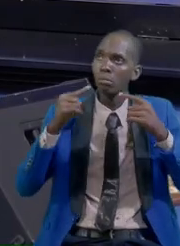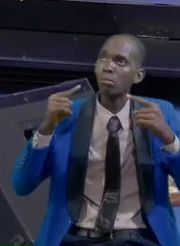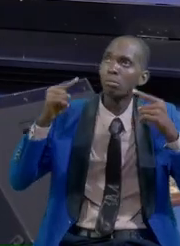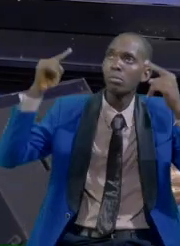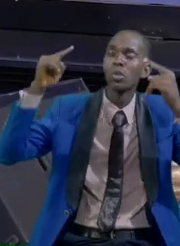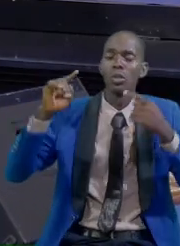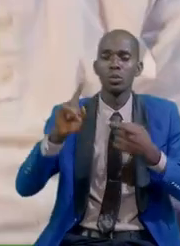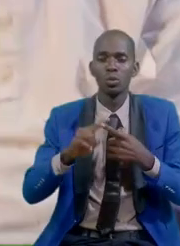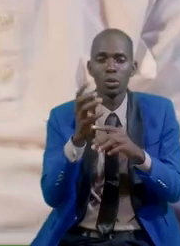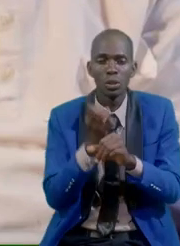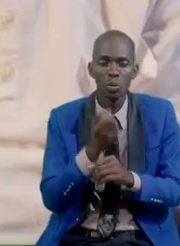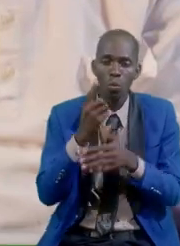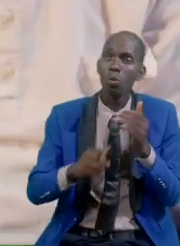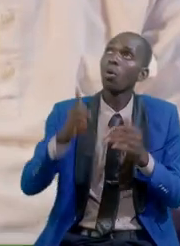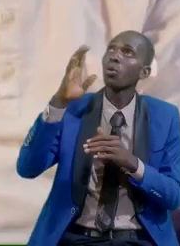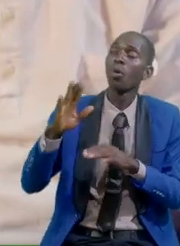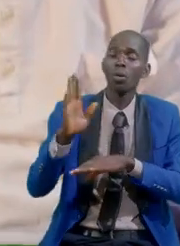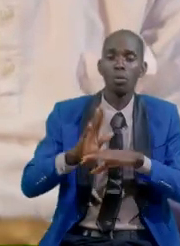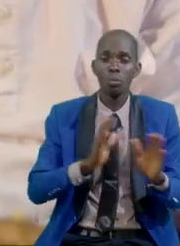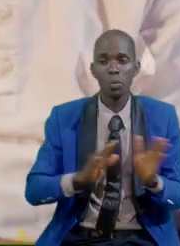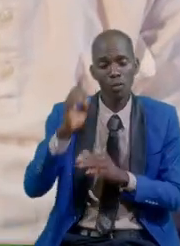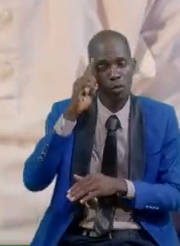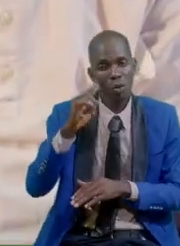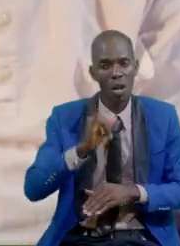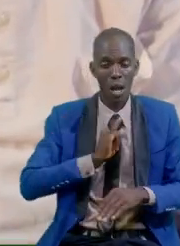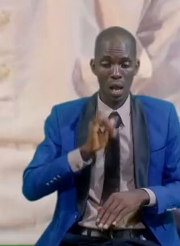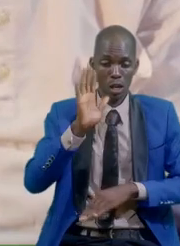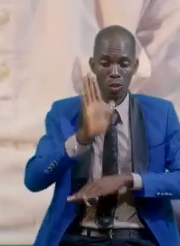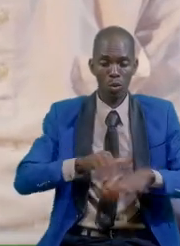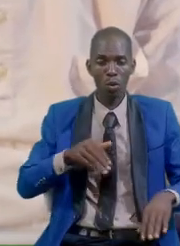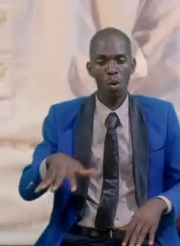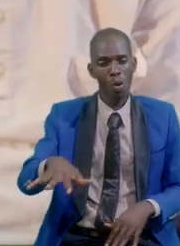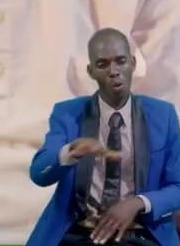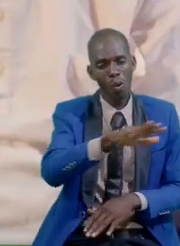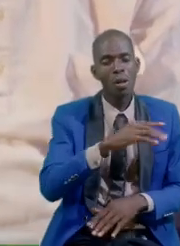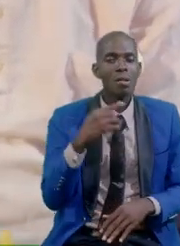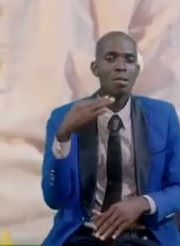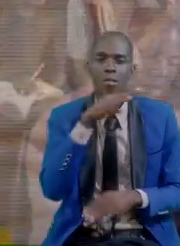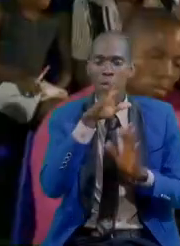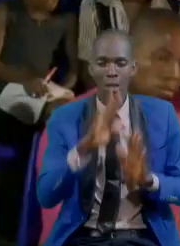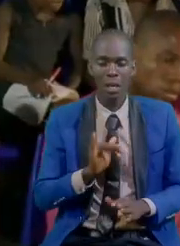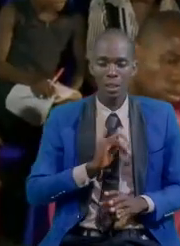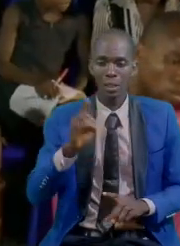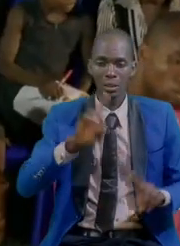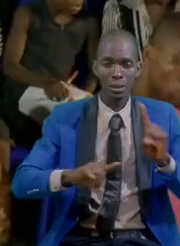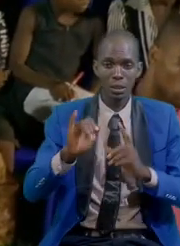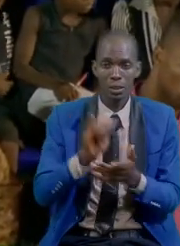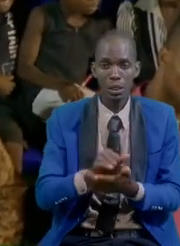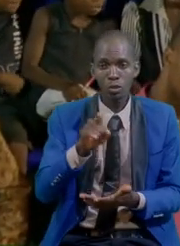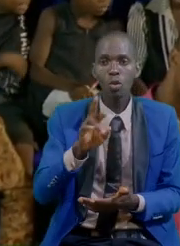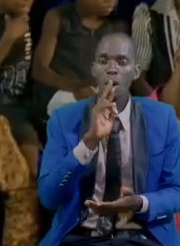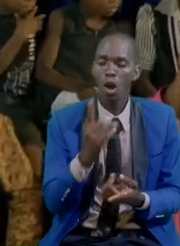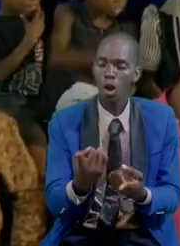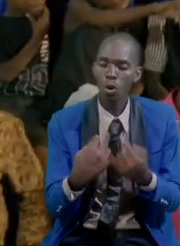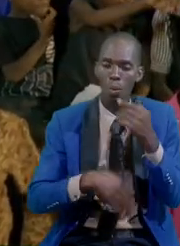created for, I call them liars. I say you are coming out of that prison. You are coming out of